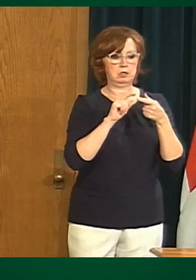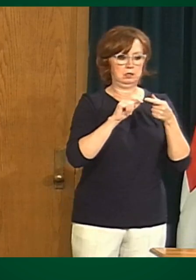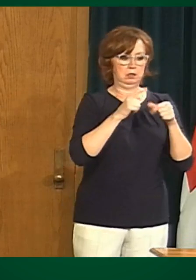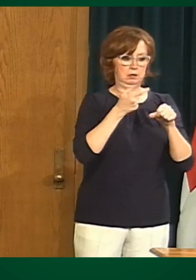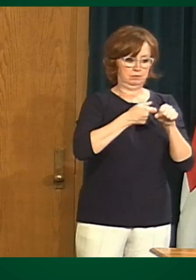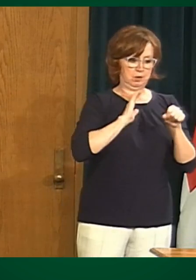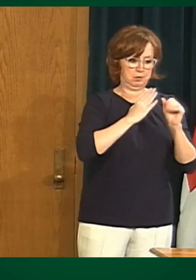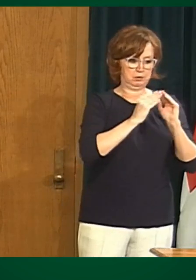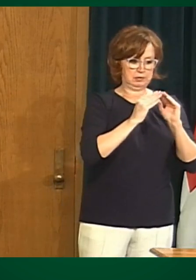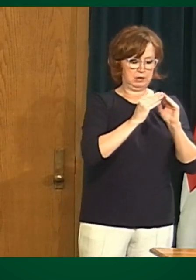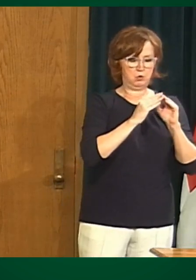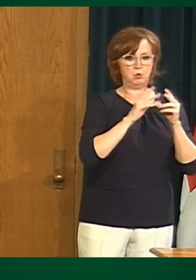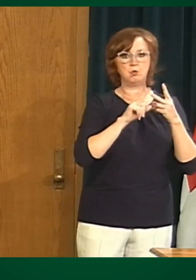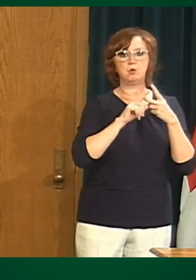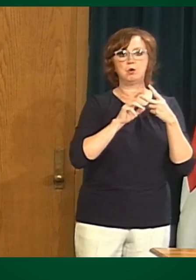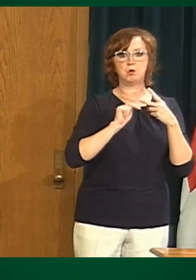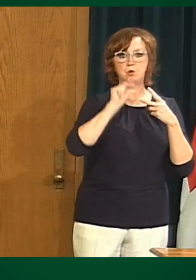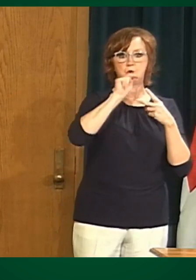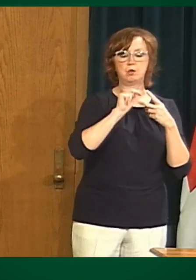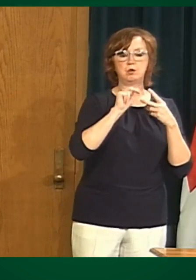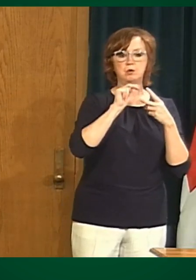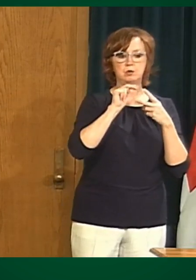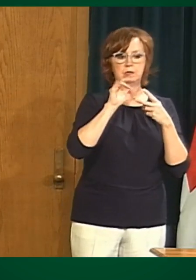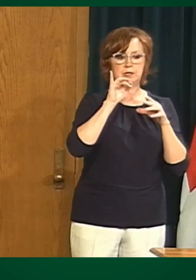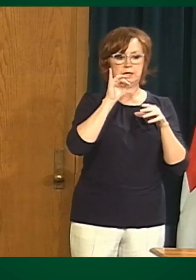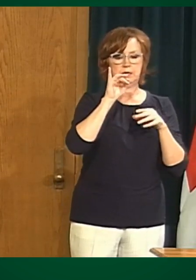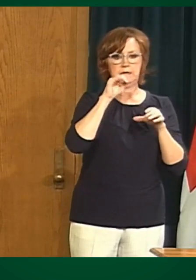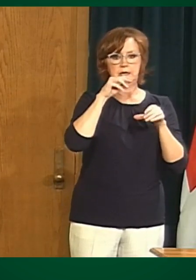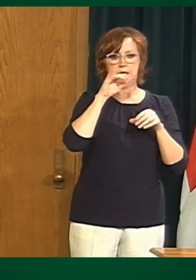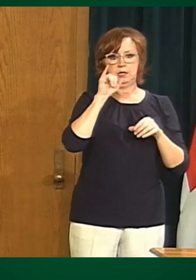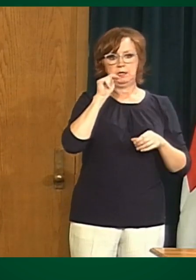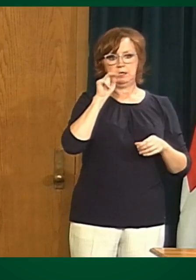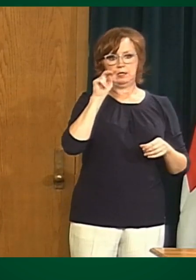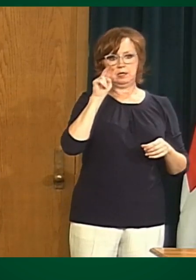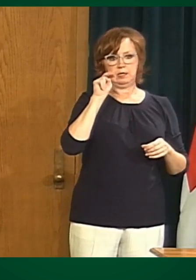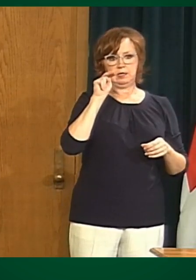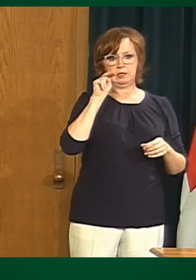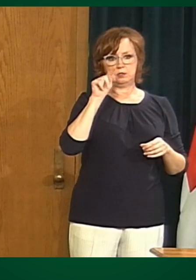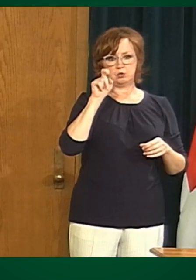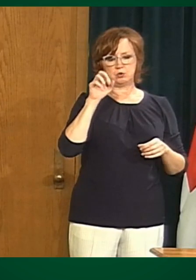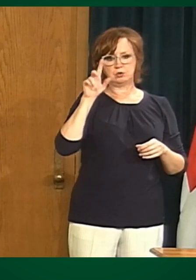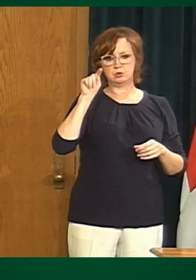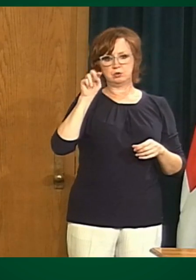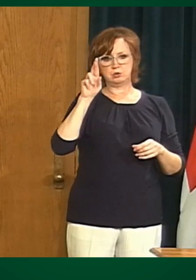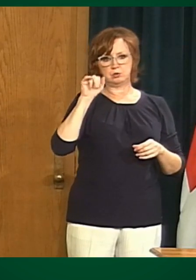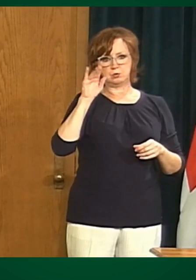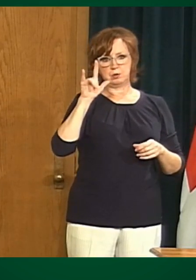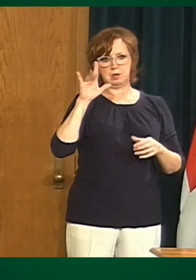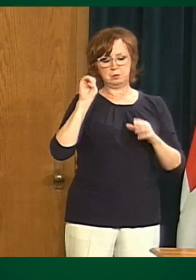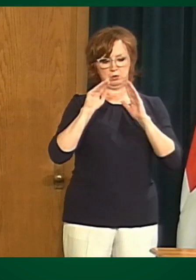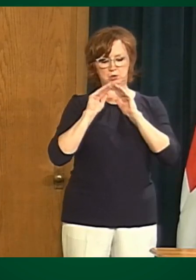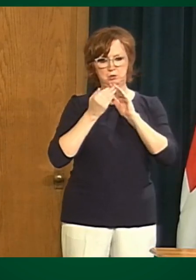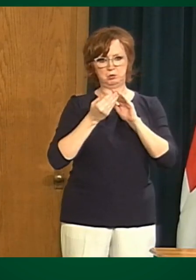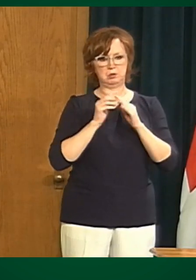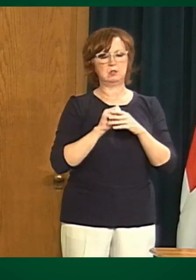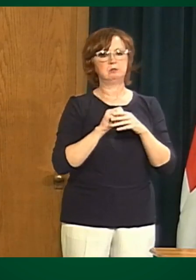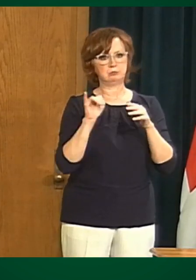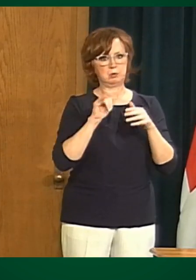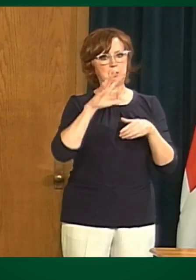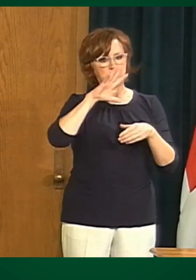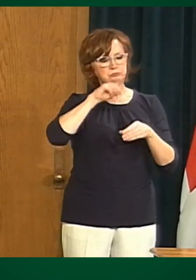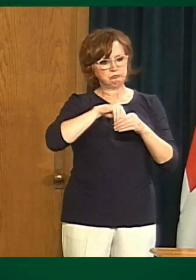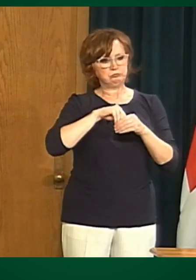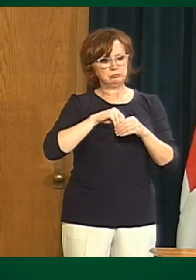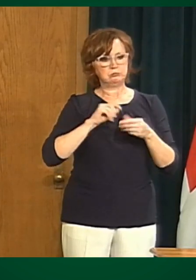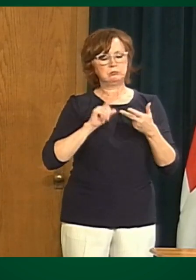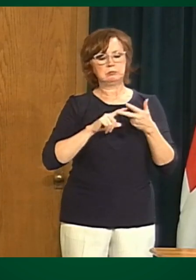Authority. And I want to thank also the staff for their hard work for contact tracing and